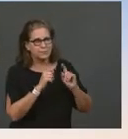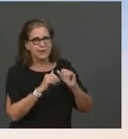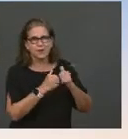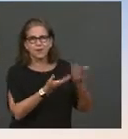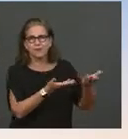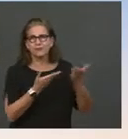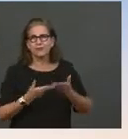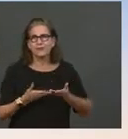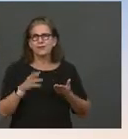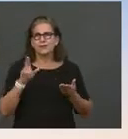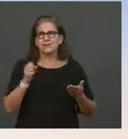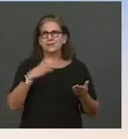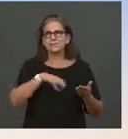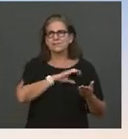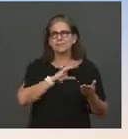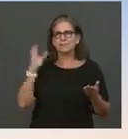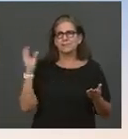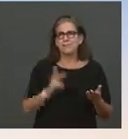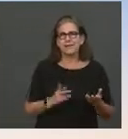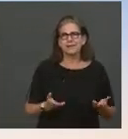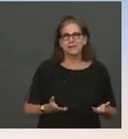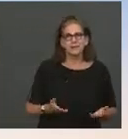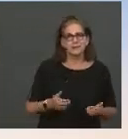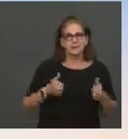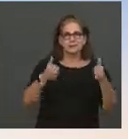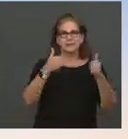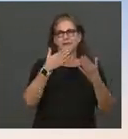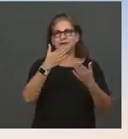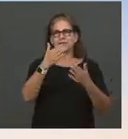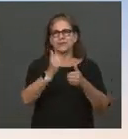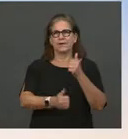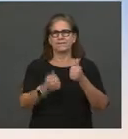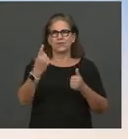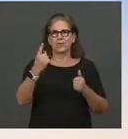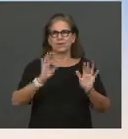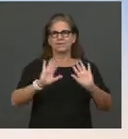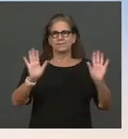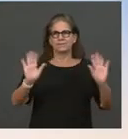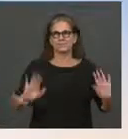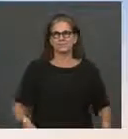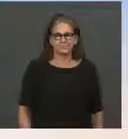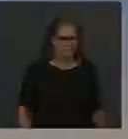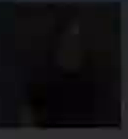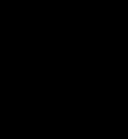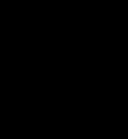you, Jen. You too. Thank you.